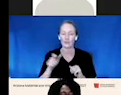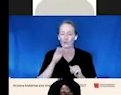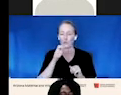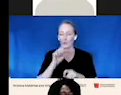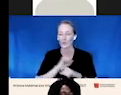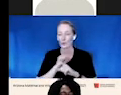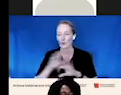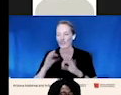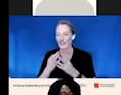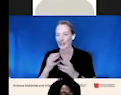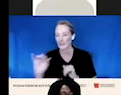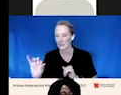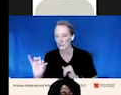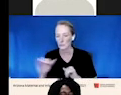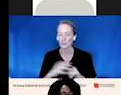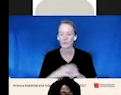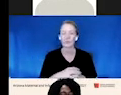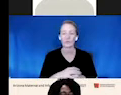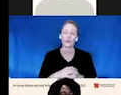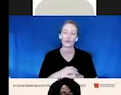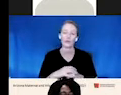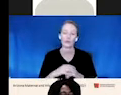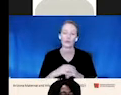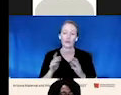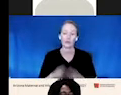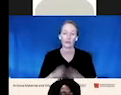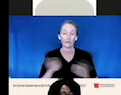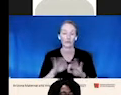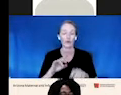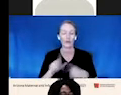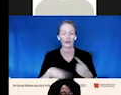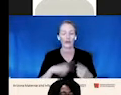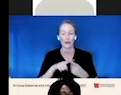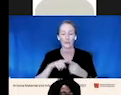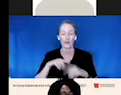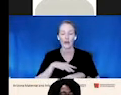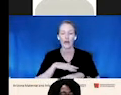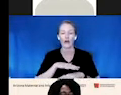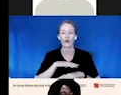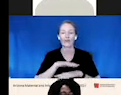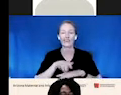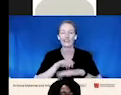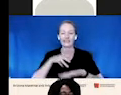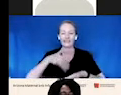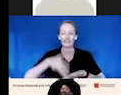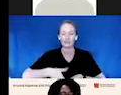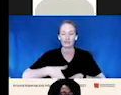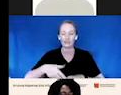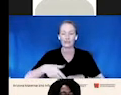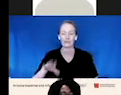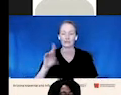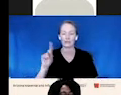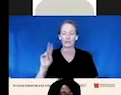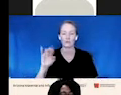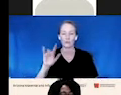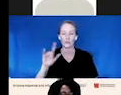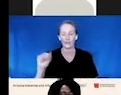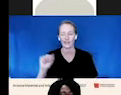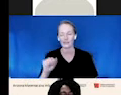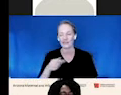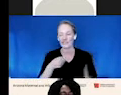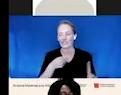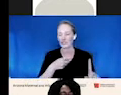family. The great thing about Indigenous doulas, and I've cited two great resources here. One is a literature review and